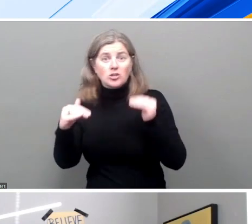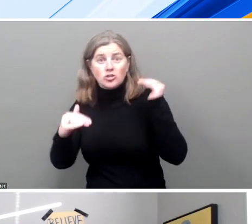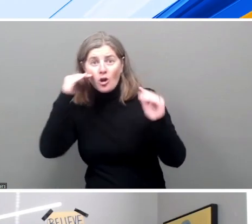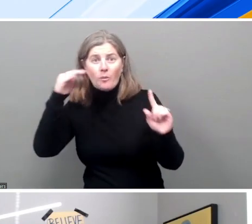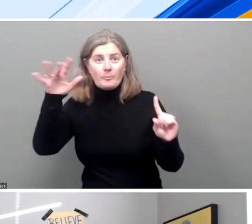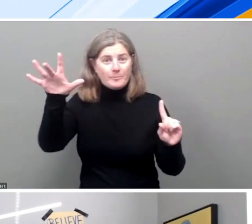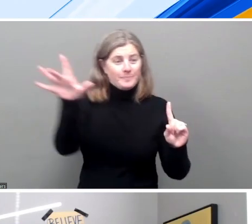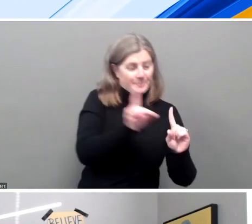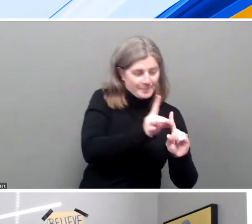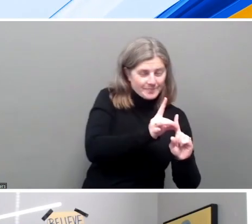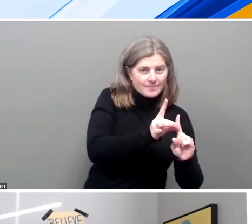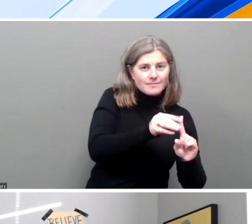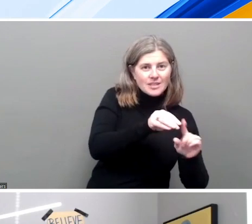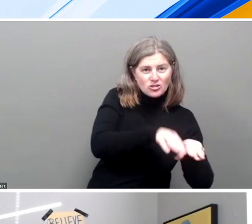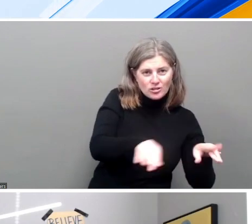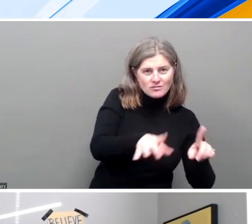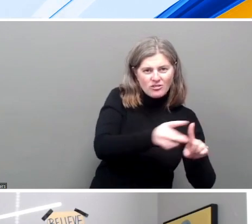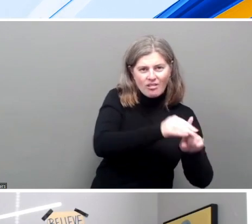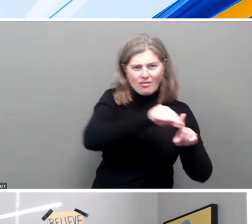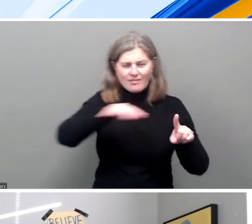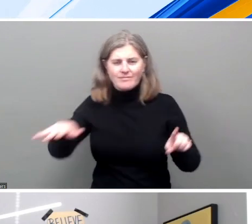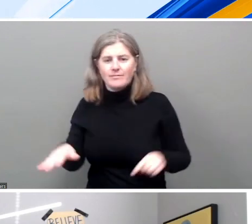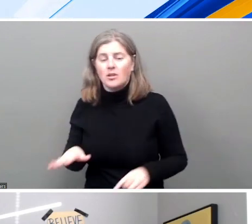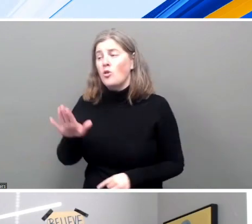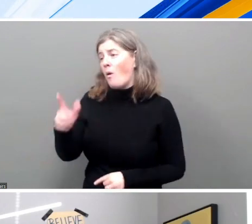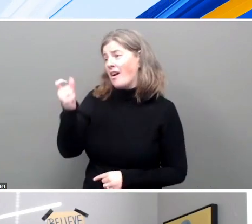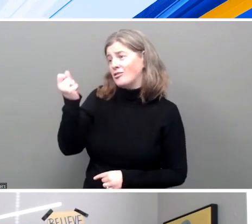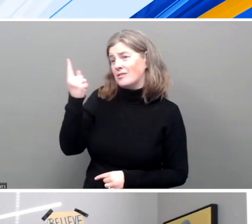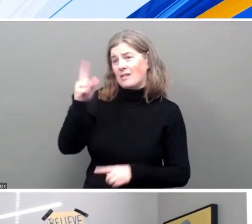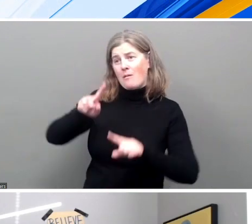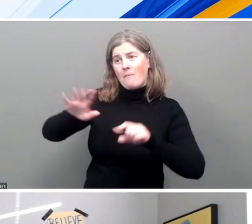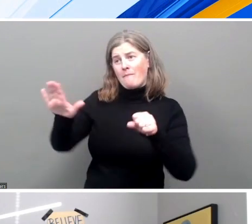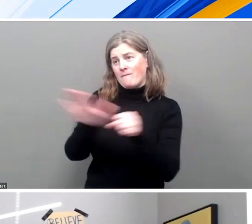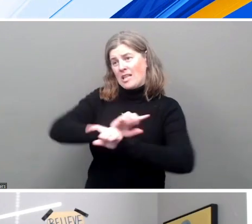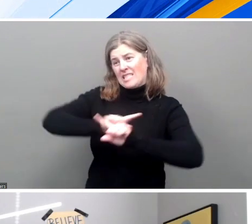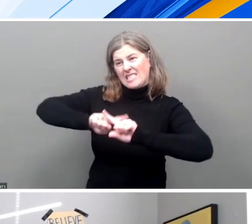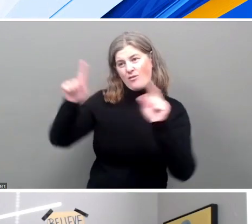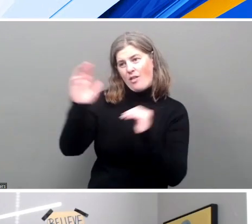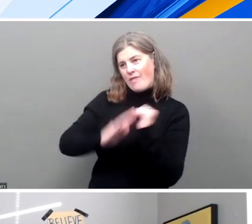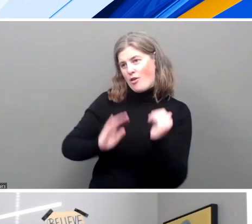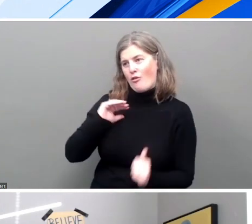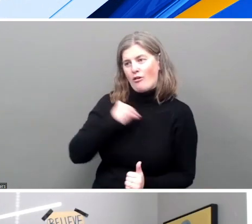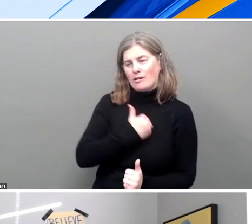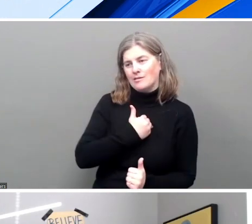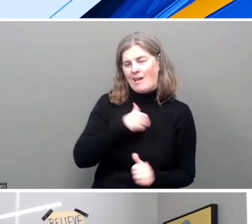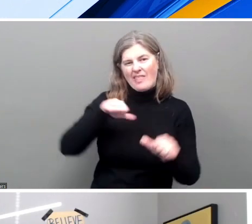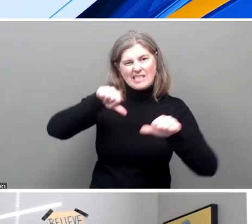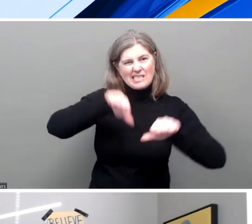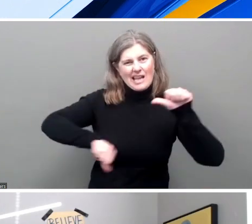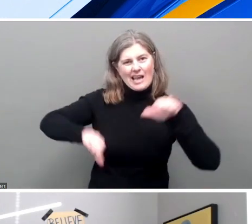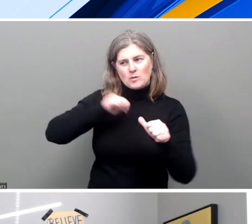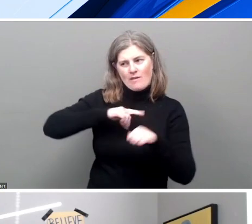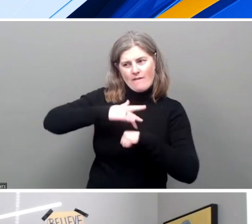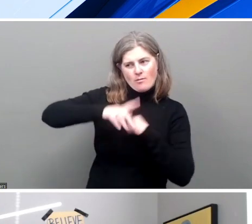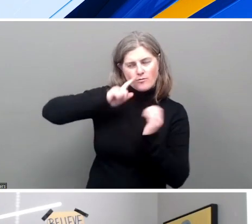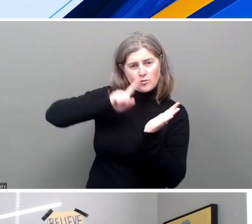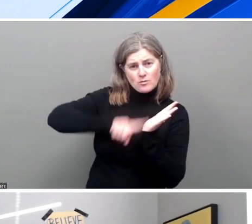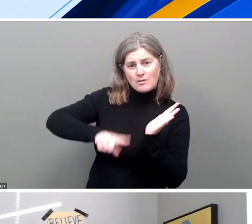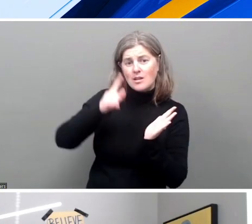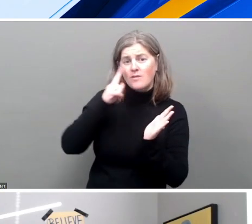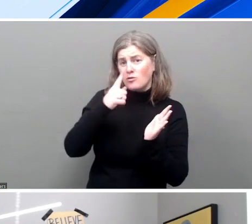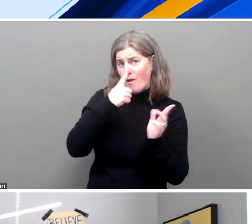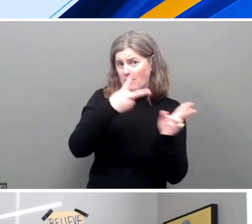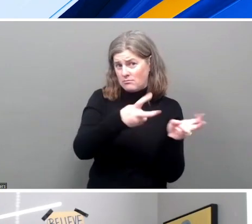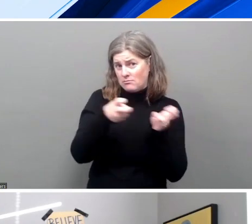child. Yeah, your understanding is completely different than ours and the science we have available to us. If you want to drop the